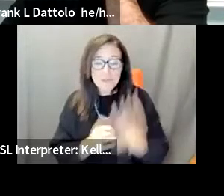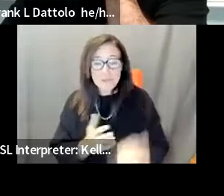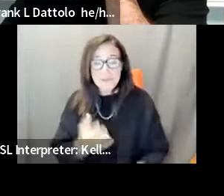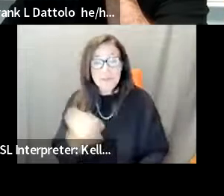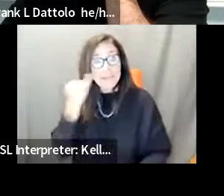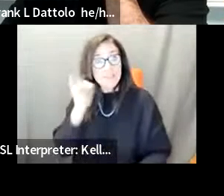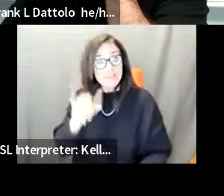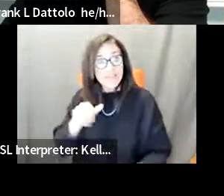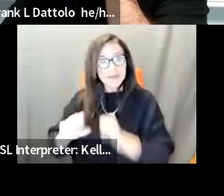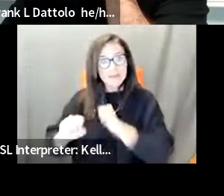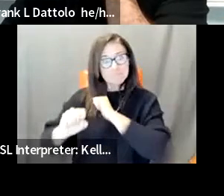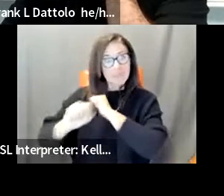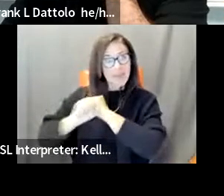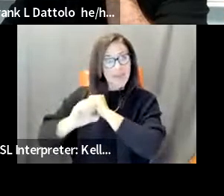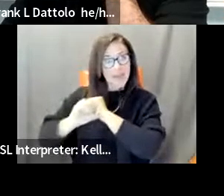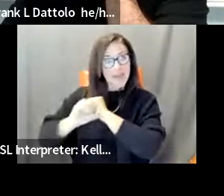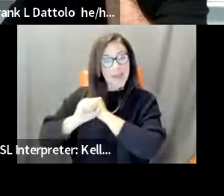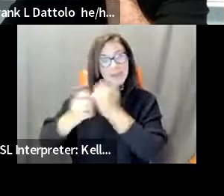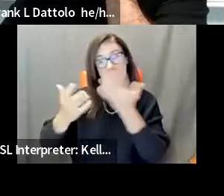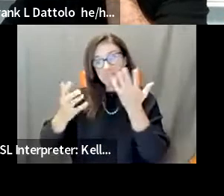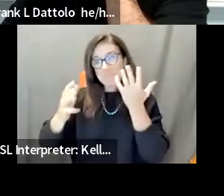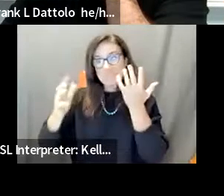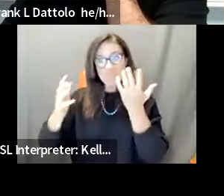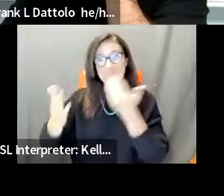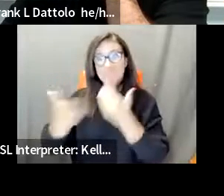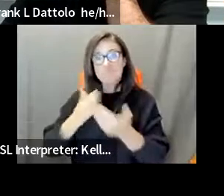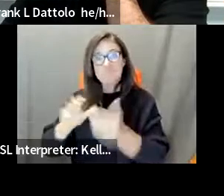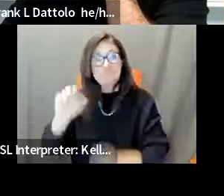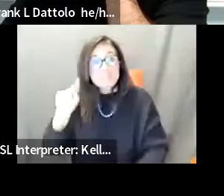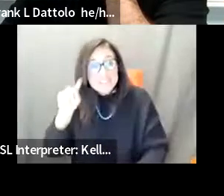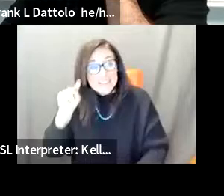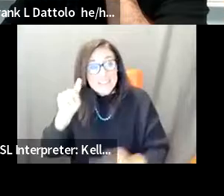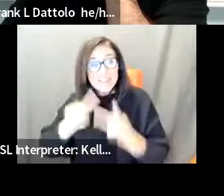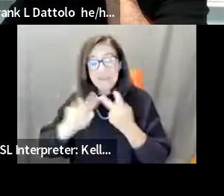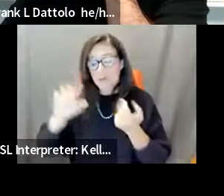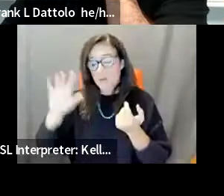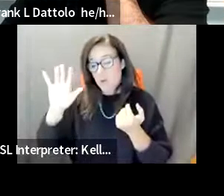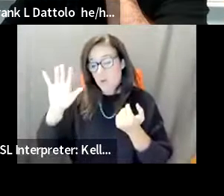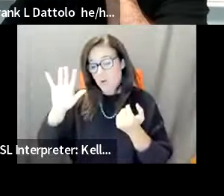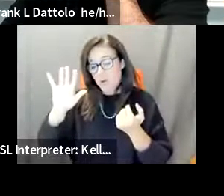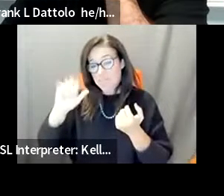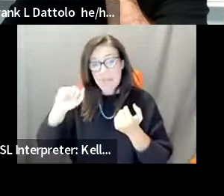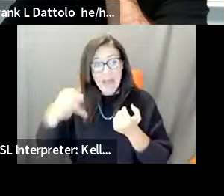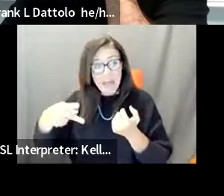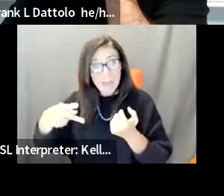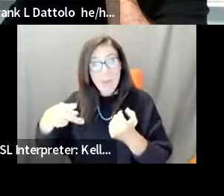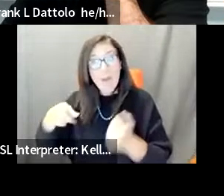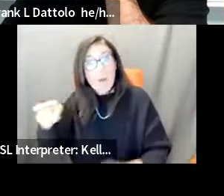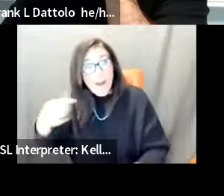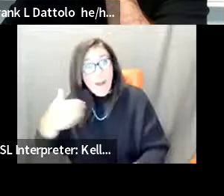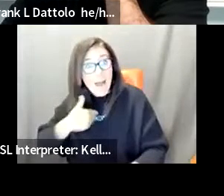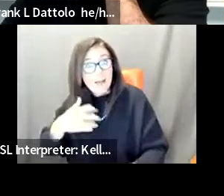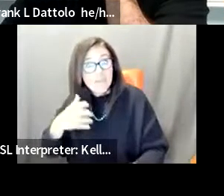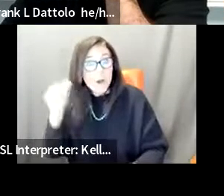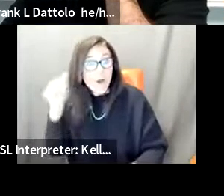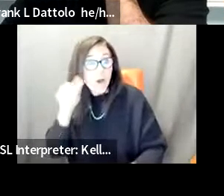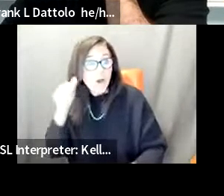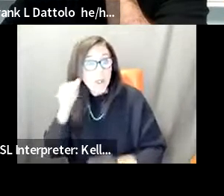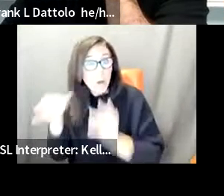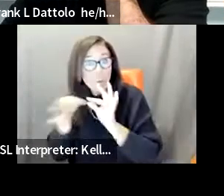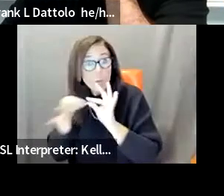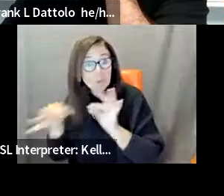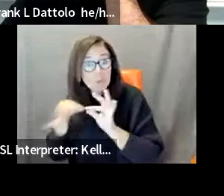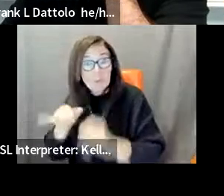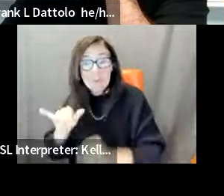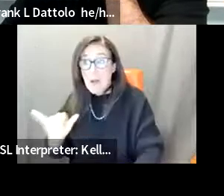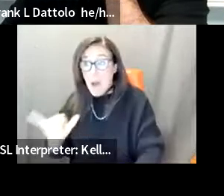ad, whether it's on an app or on television, having that voiceover so that I would